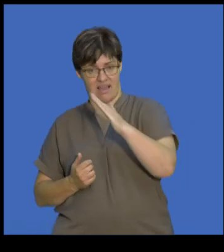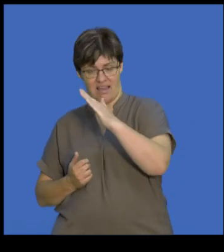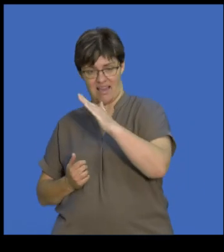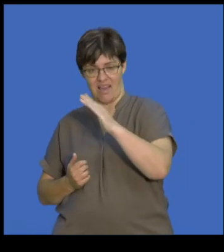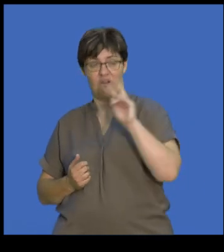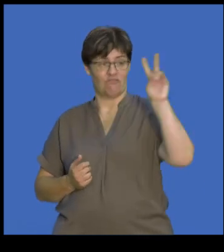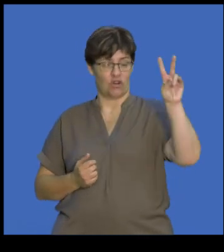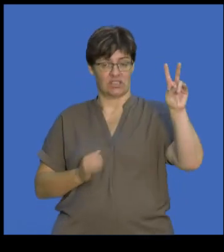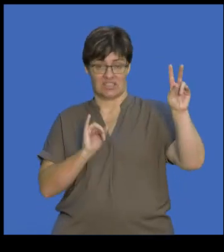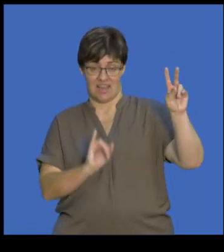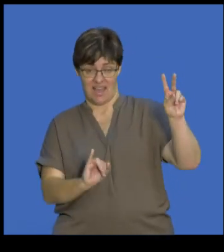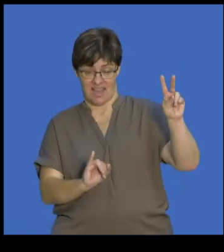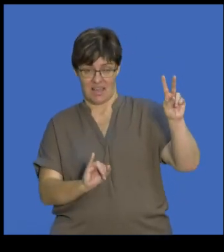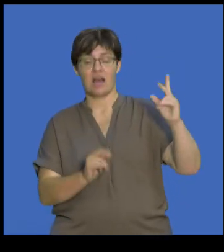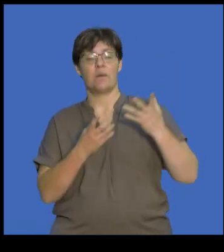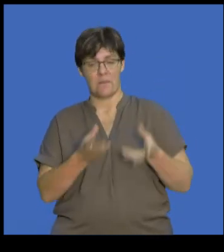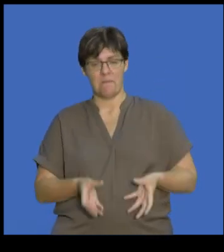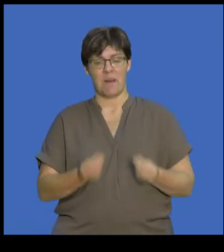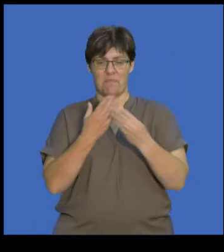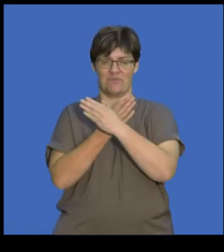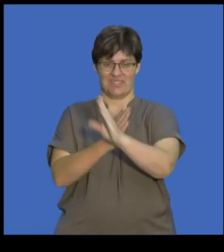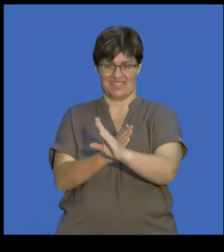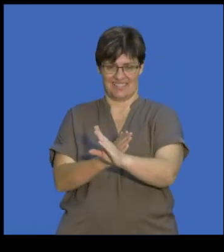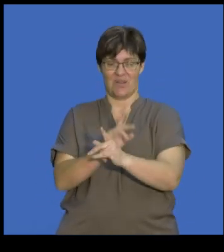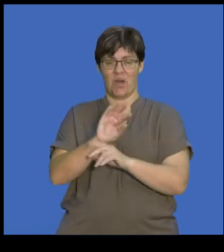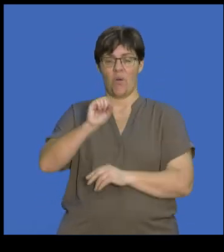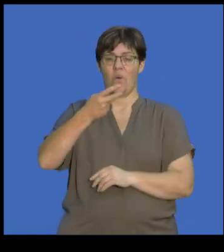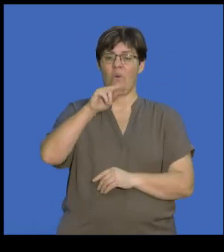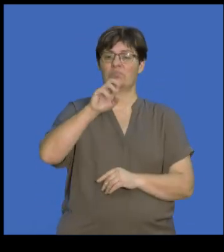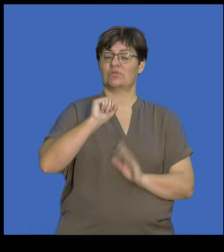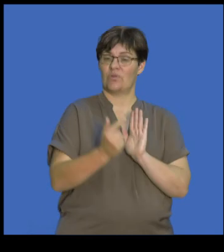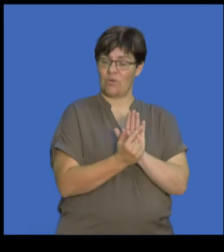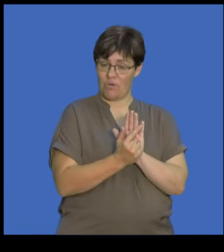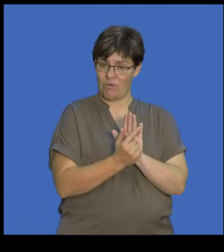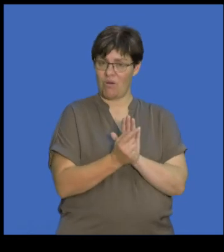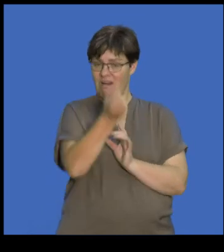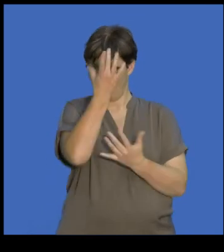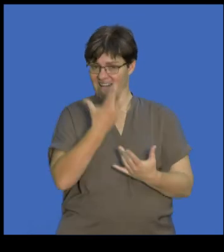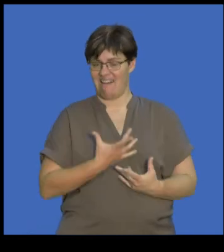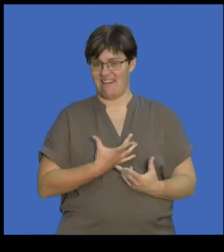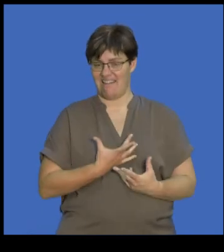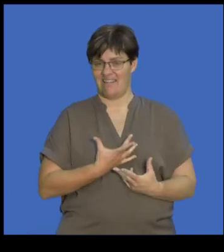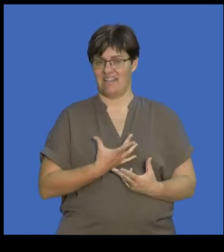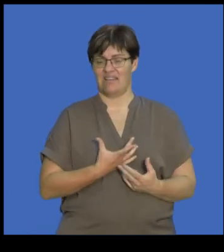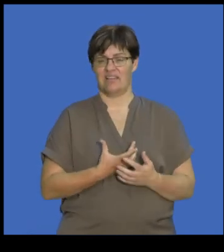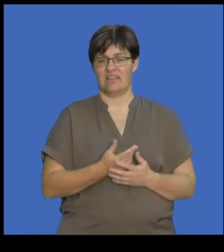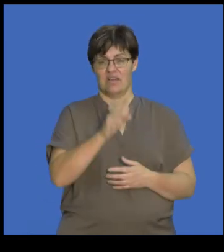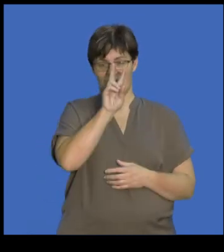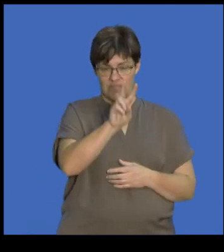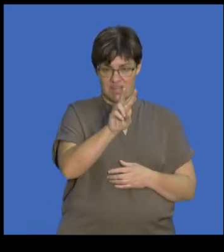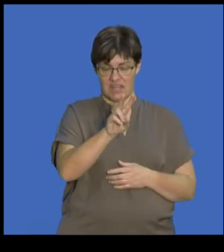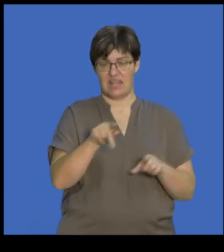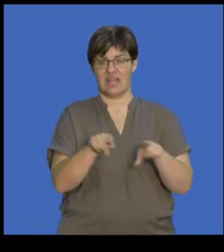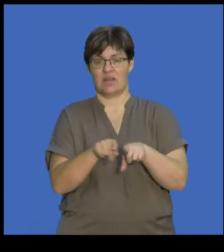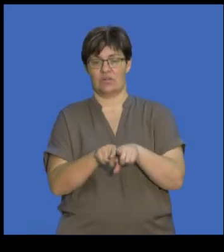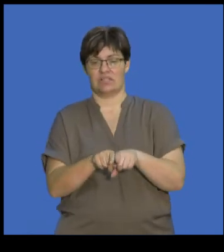current graph, you actually get the resistance, because the Ohm's law actually says to us that V is equals to